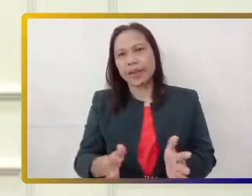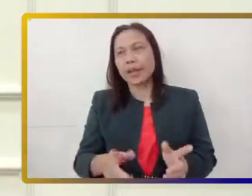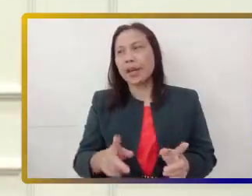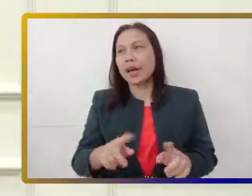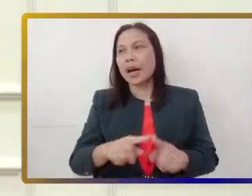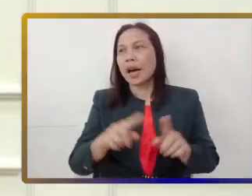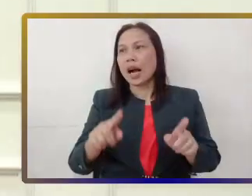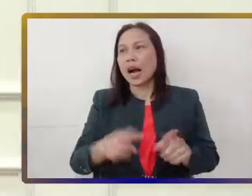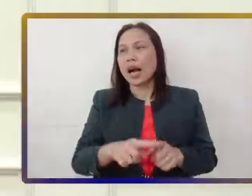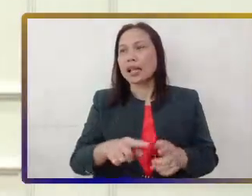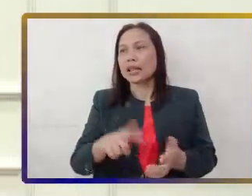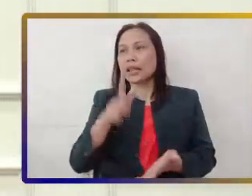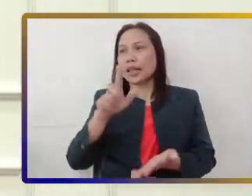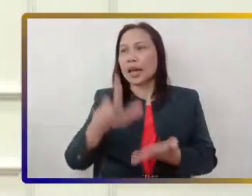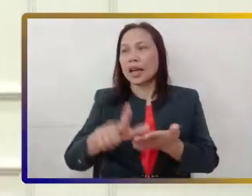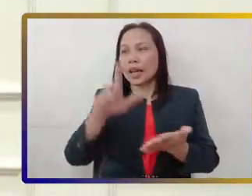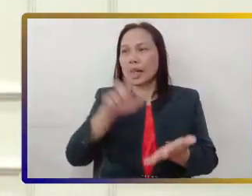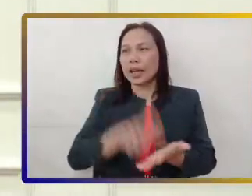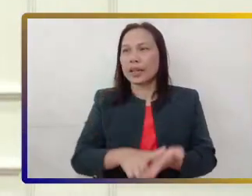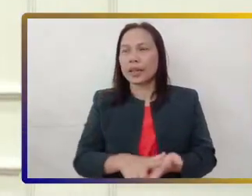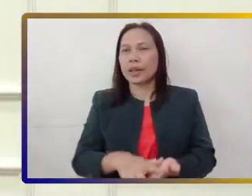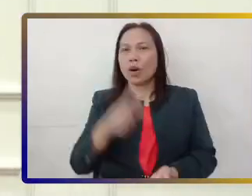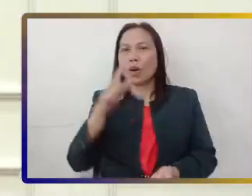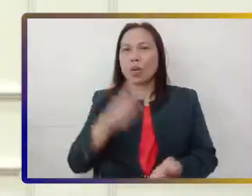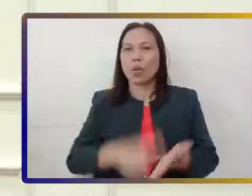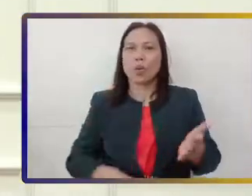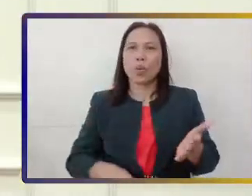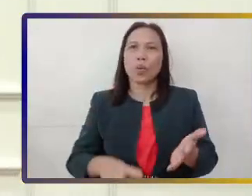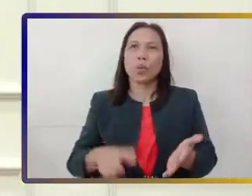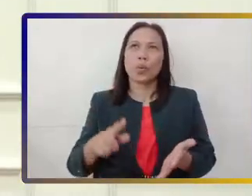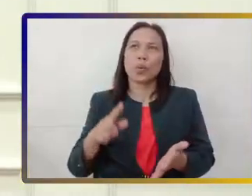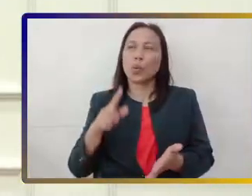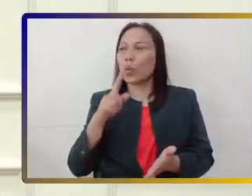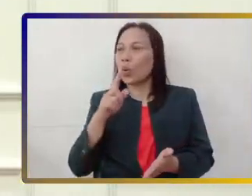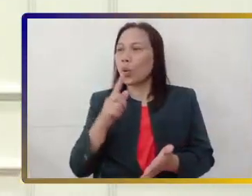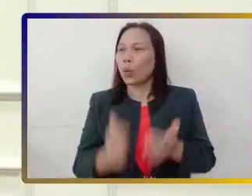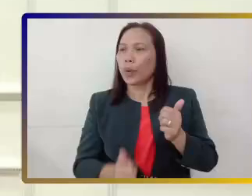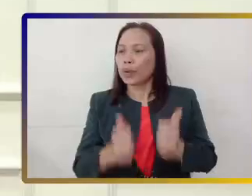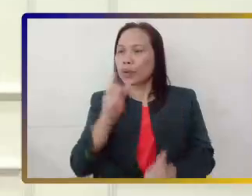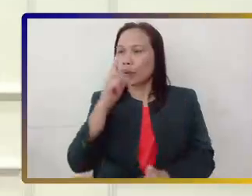ep This is one of the eps of the apost